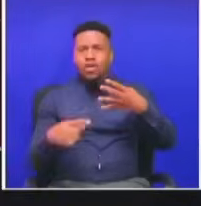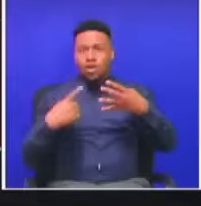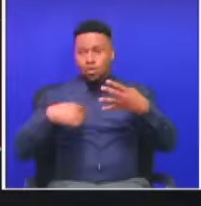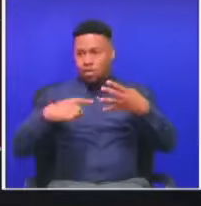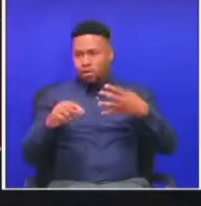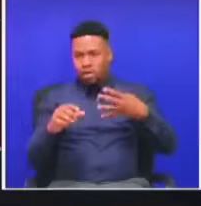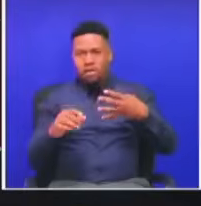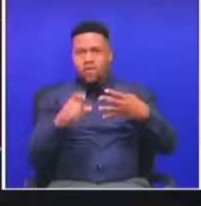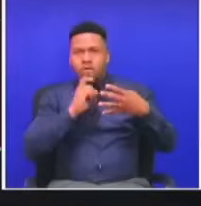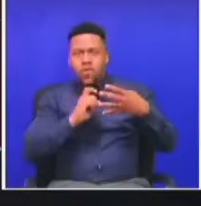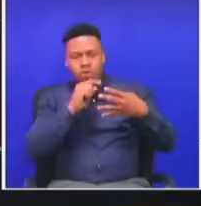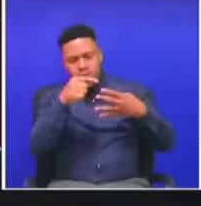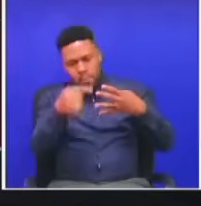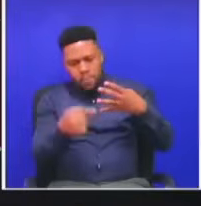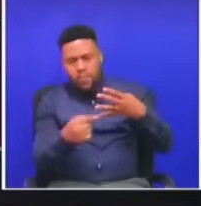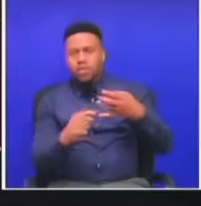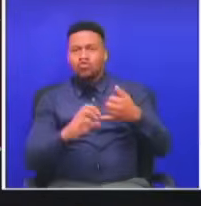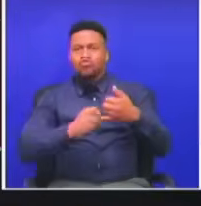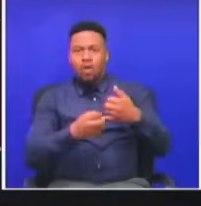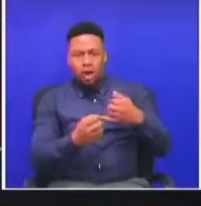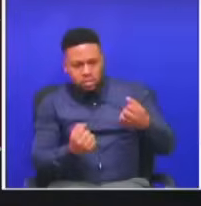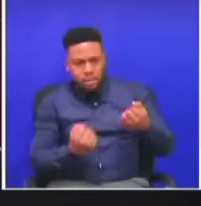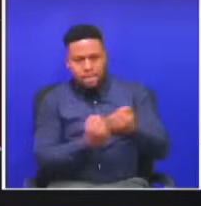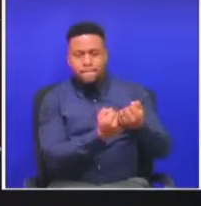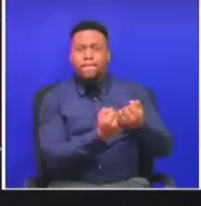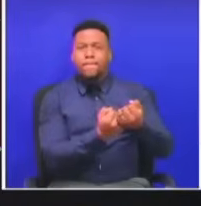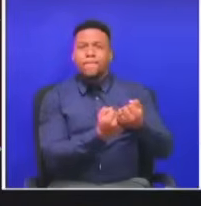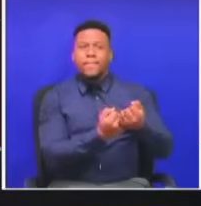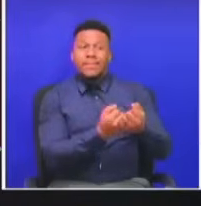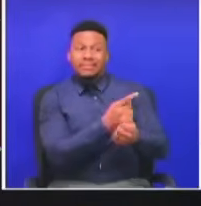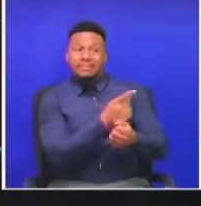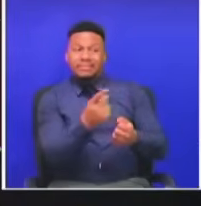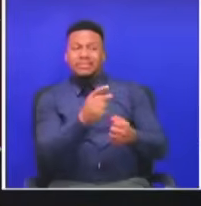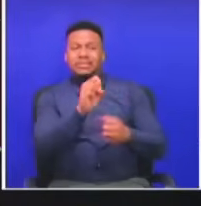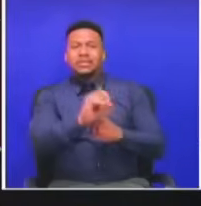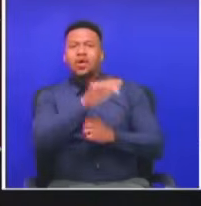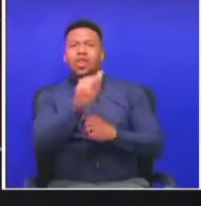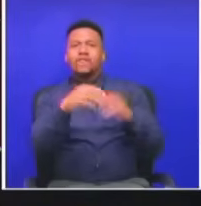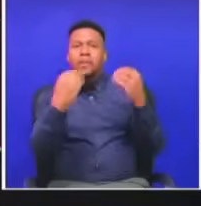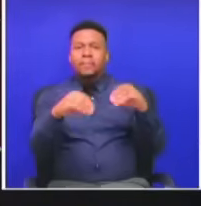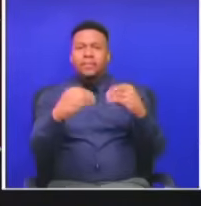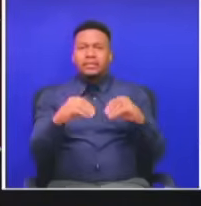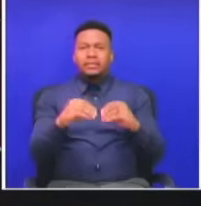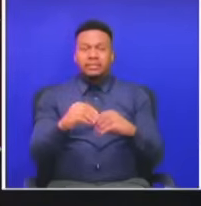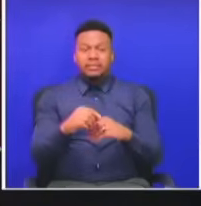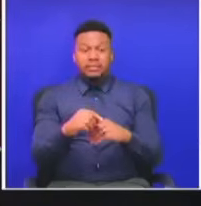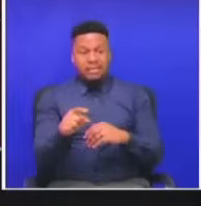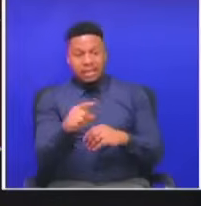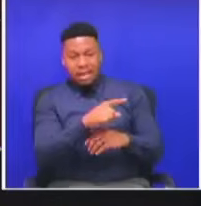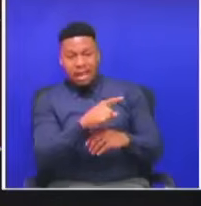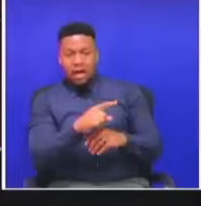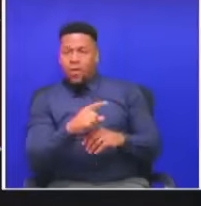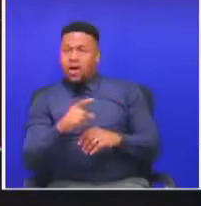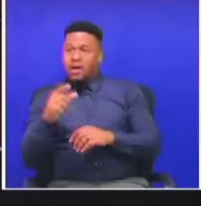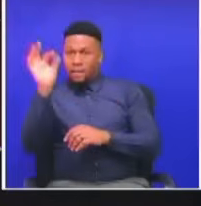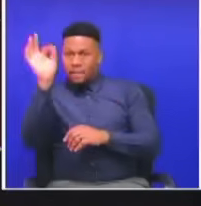support South African businesses that are affected by the tariffs.